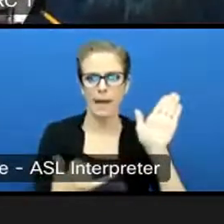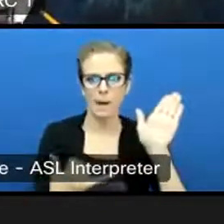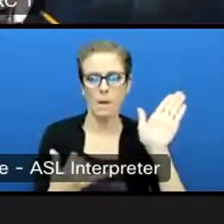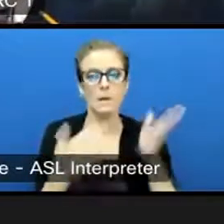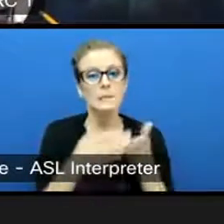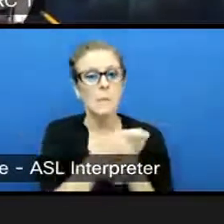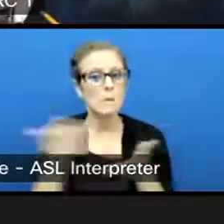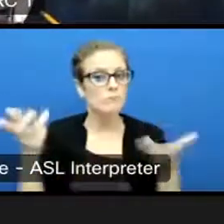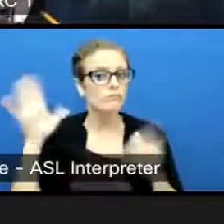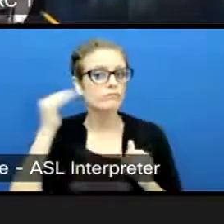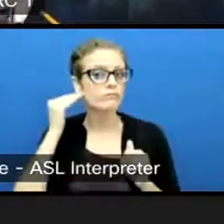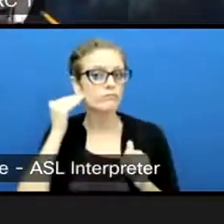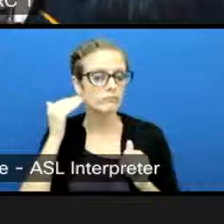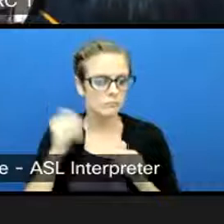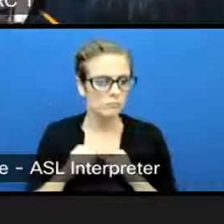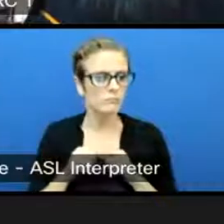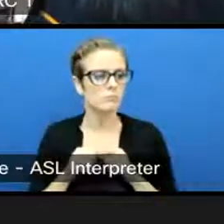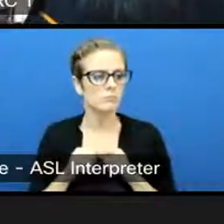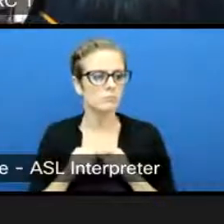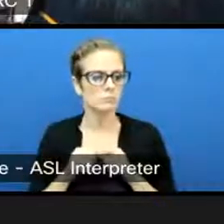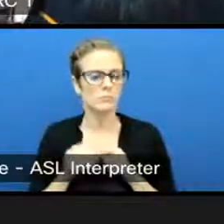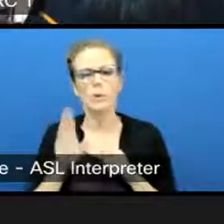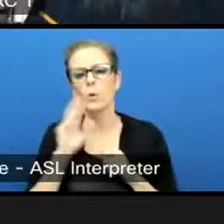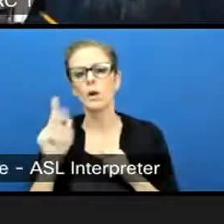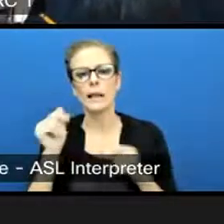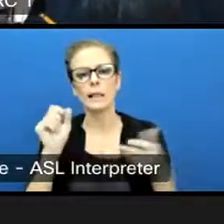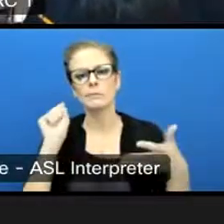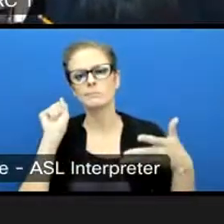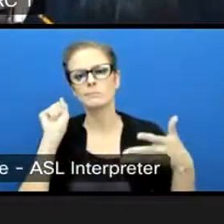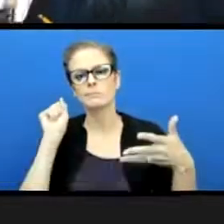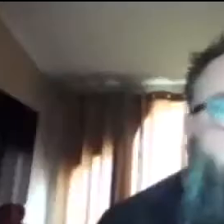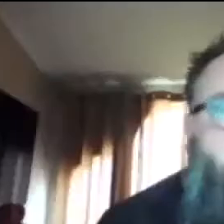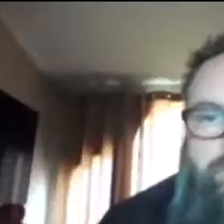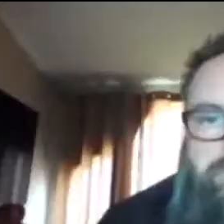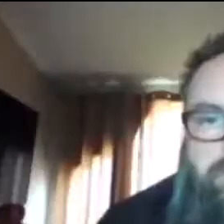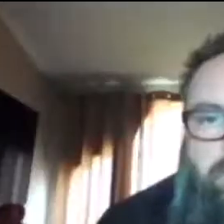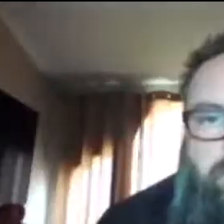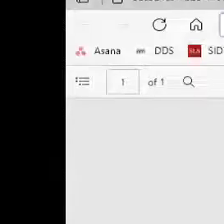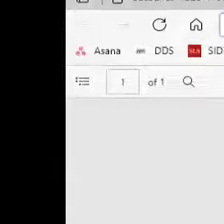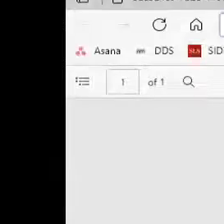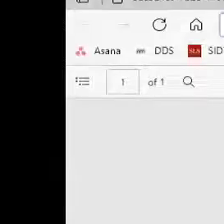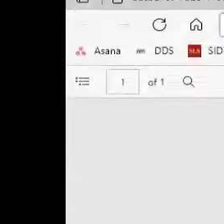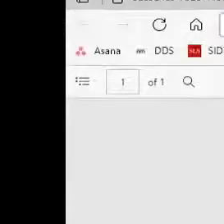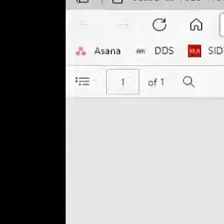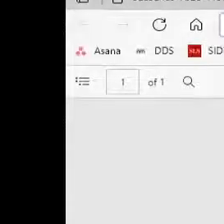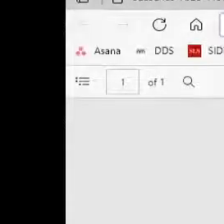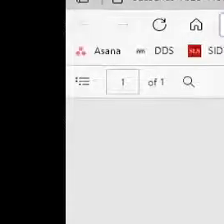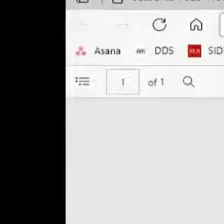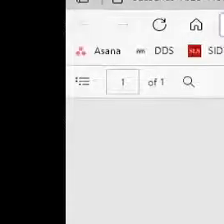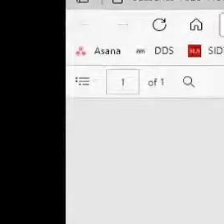with and want to quickly go through and talk about some changes that we foresee are going to be upcoming